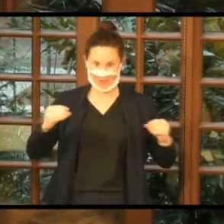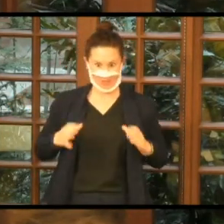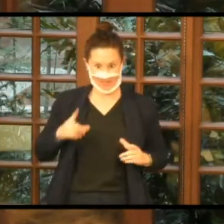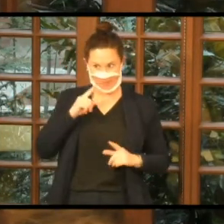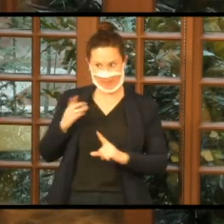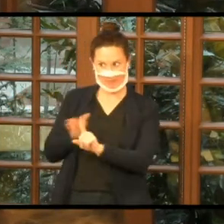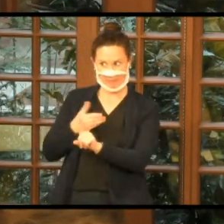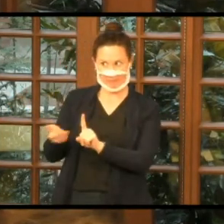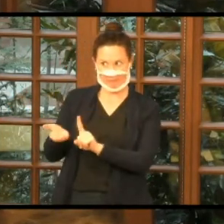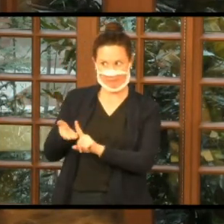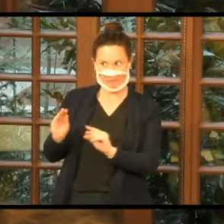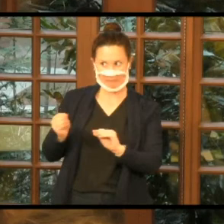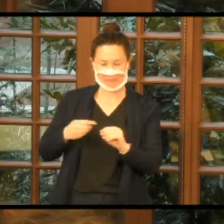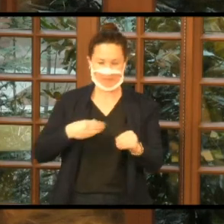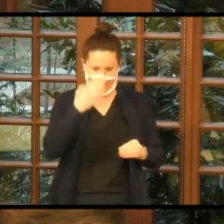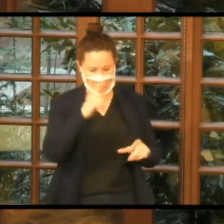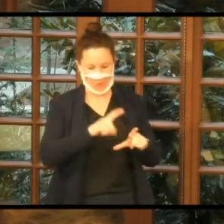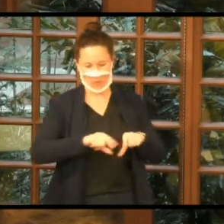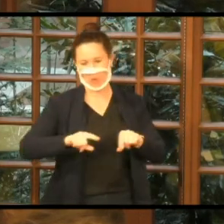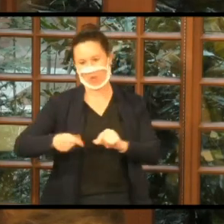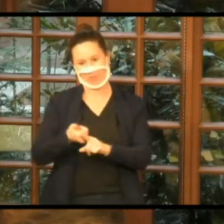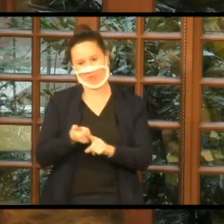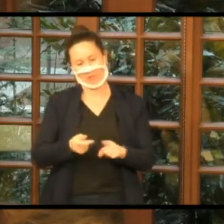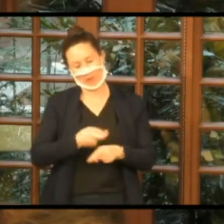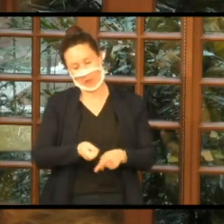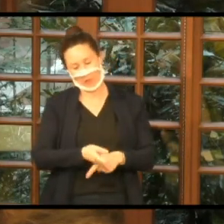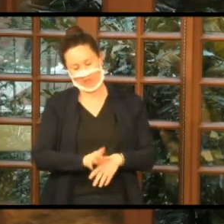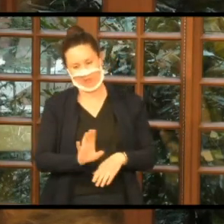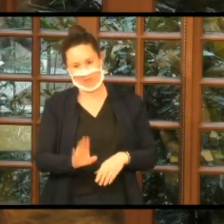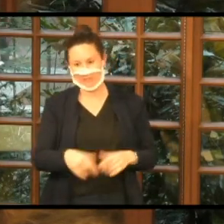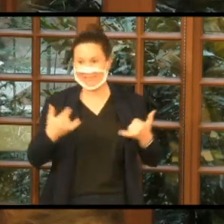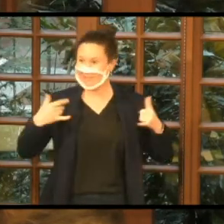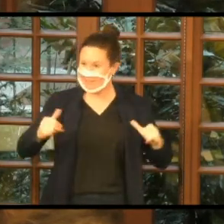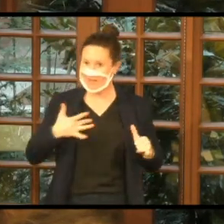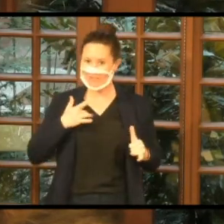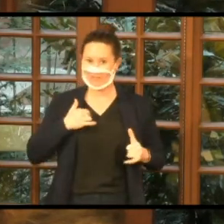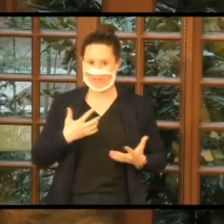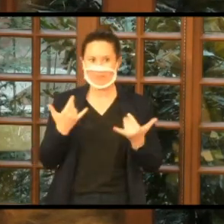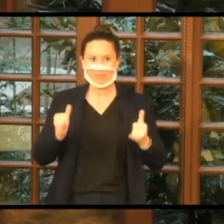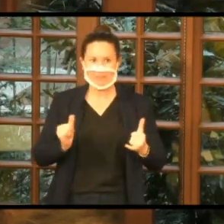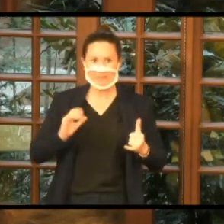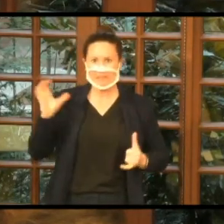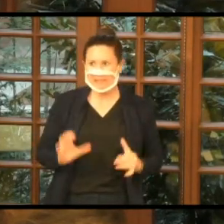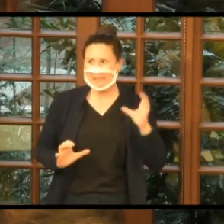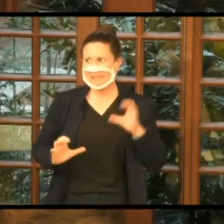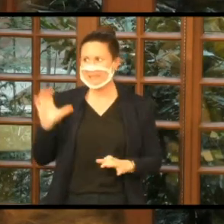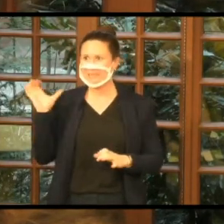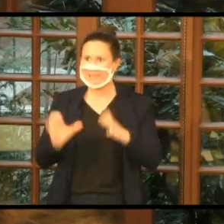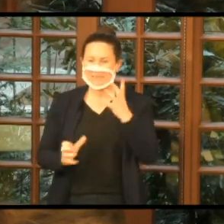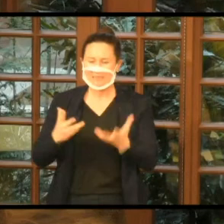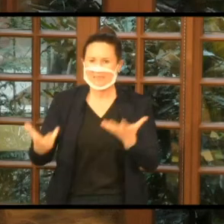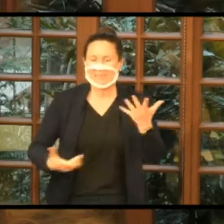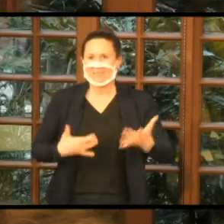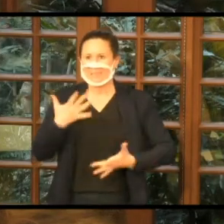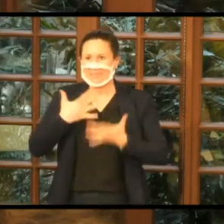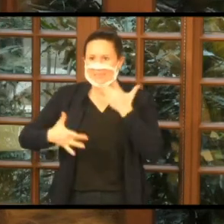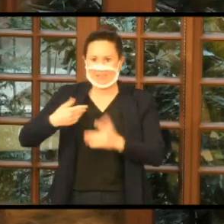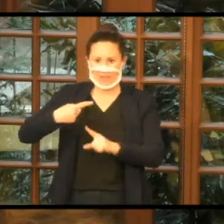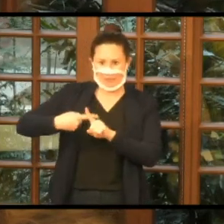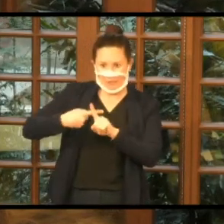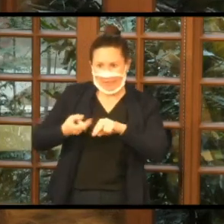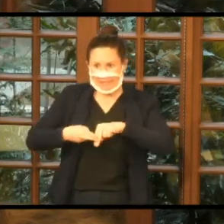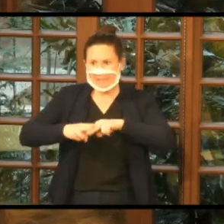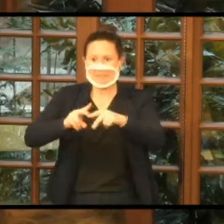and I know the cards are a joke. Still, these days, I feel like I'm gasping for air, too. My rent is going up. My